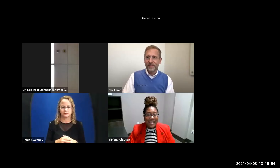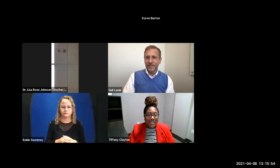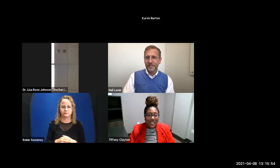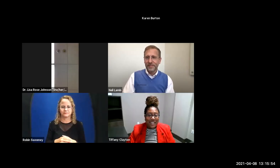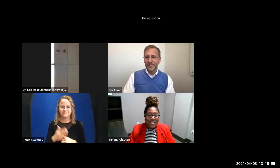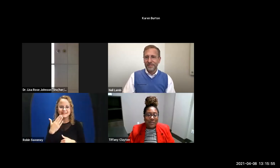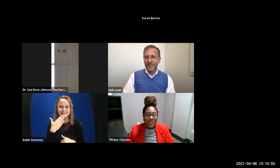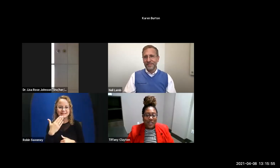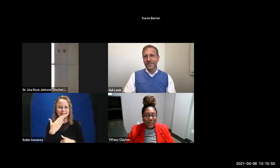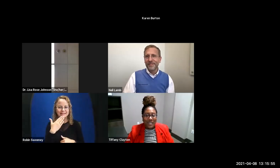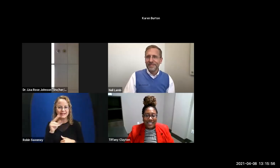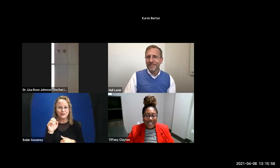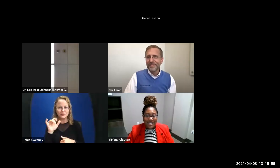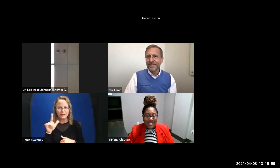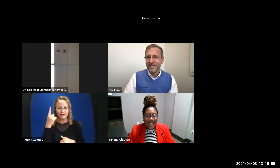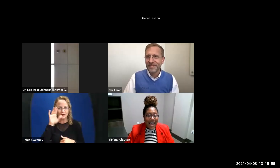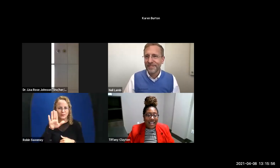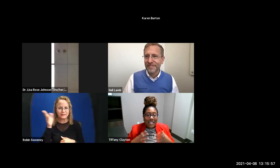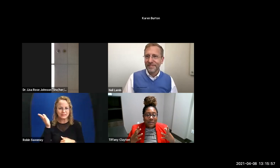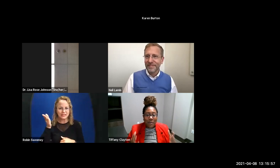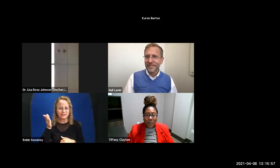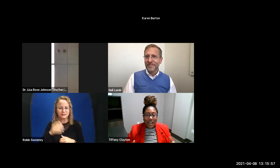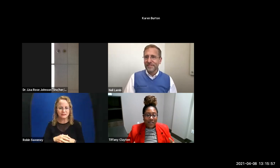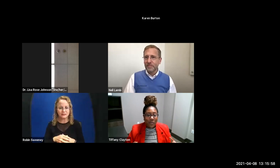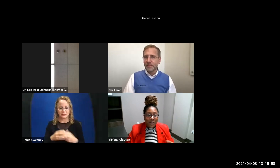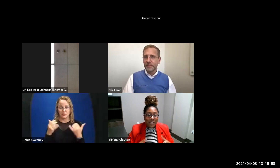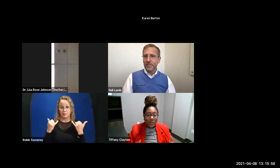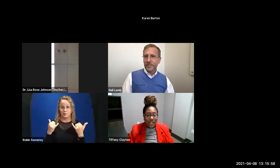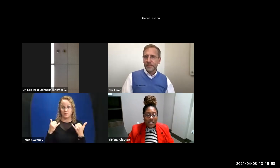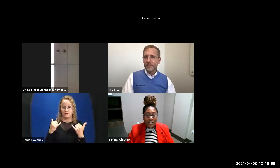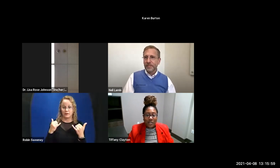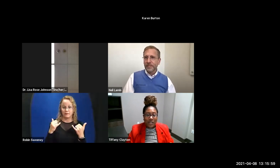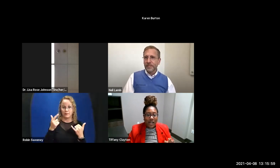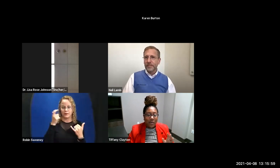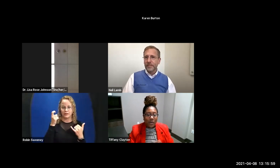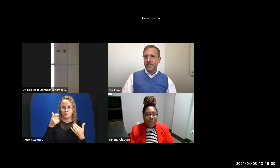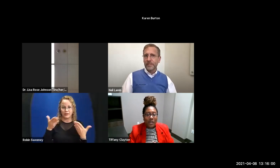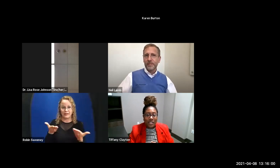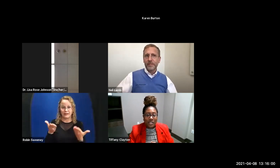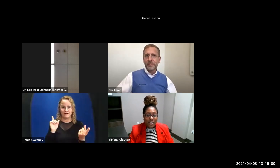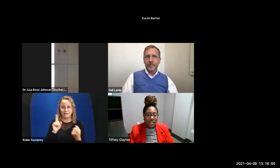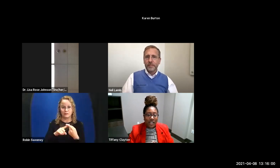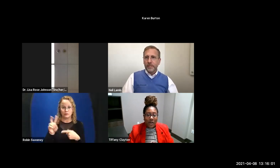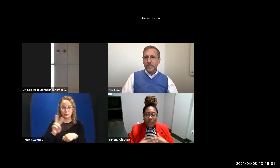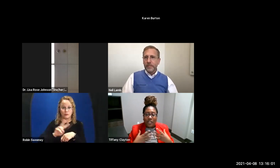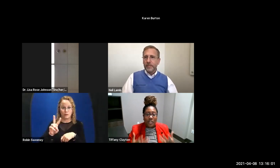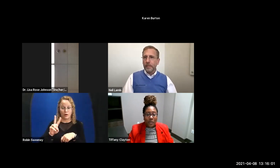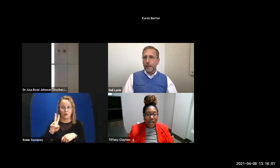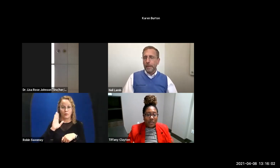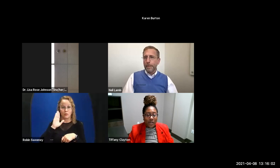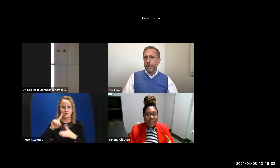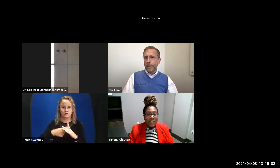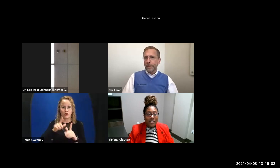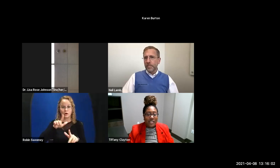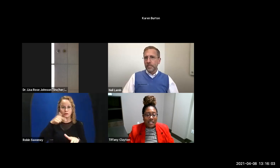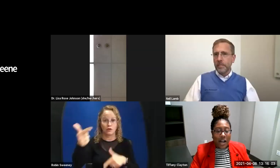Neil, thank you. Thank you so much for your presentation. At this moment, everyone, because we're here until 2 o'clock, we're going to start turning it over to you guys.